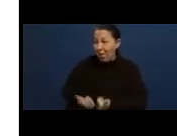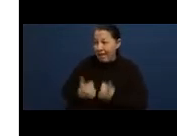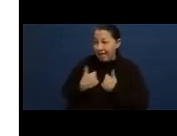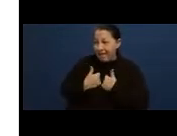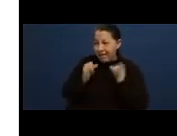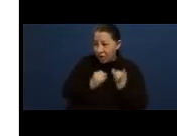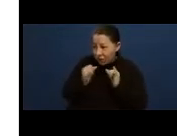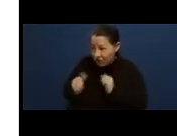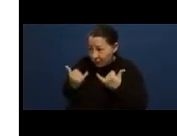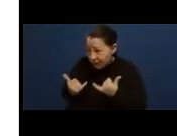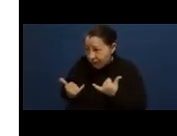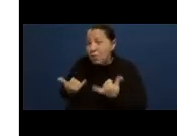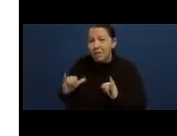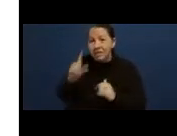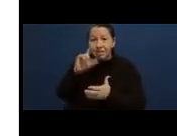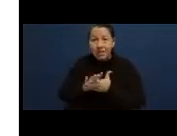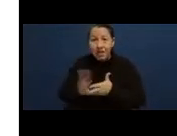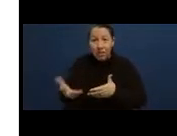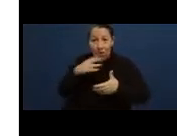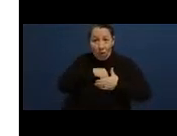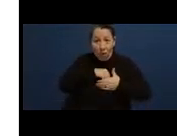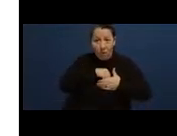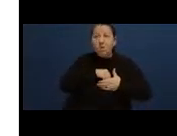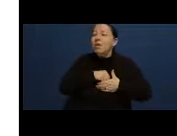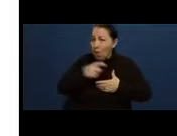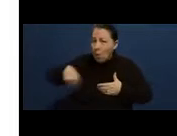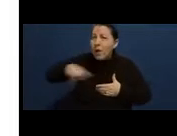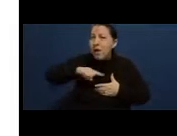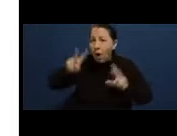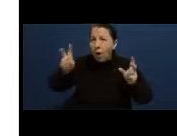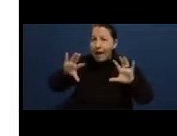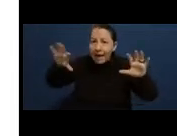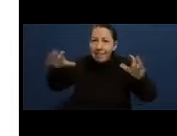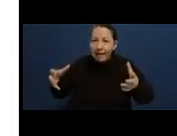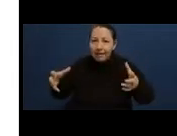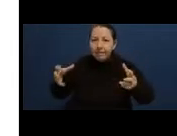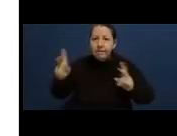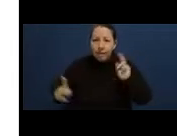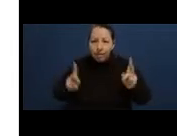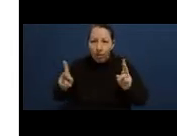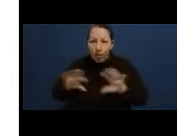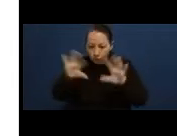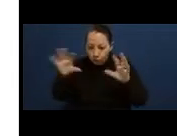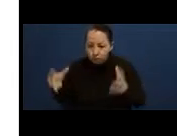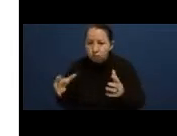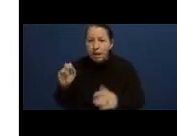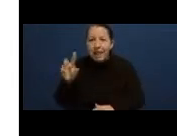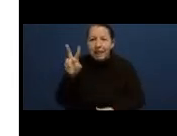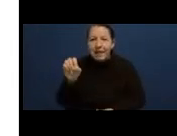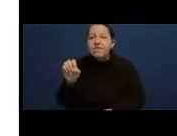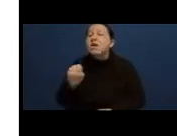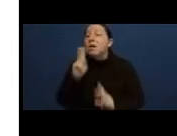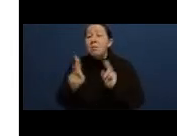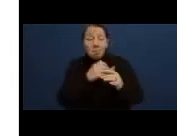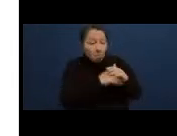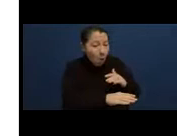that we are collective people. We still gather when our people are born, when they're hurting, when